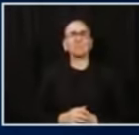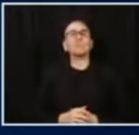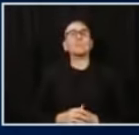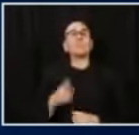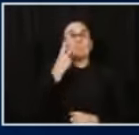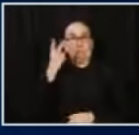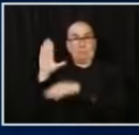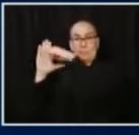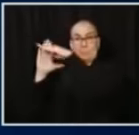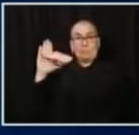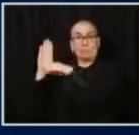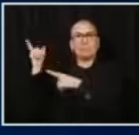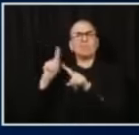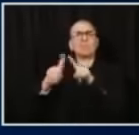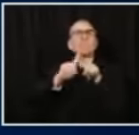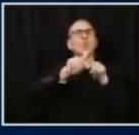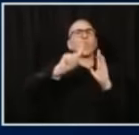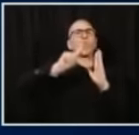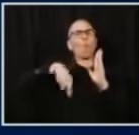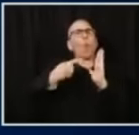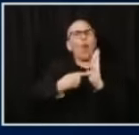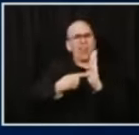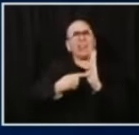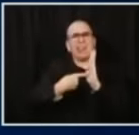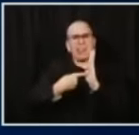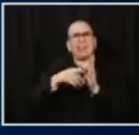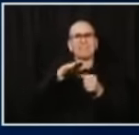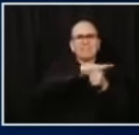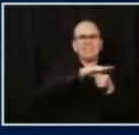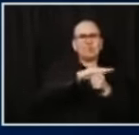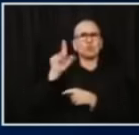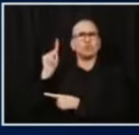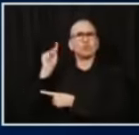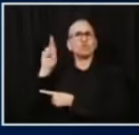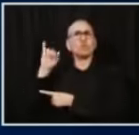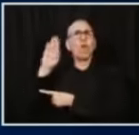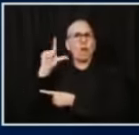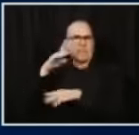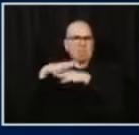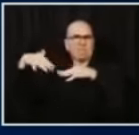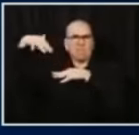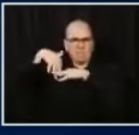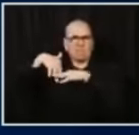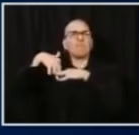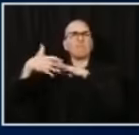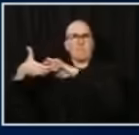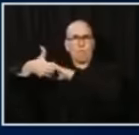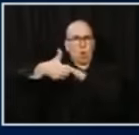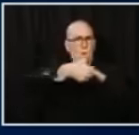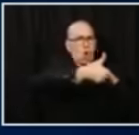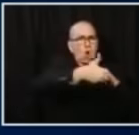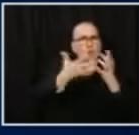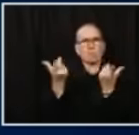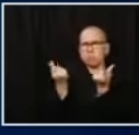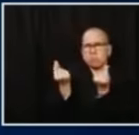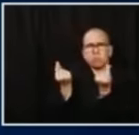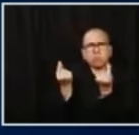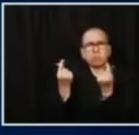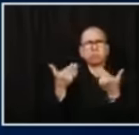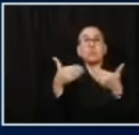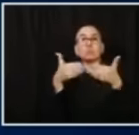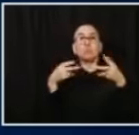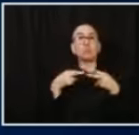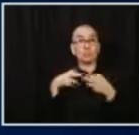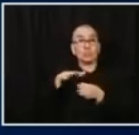important role that our local and tribal partners play. Both the regional healthcare coalitions, local public health, and